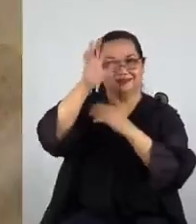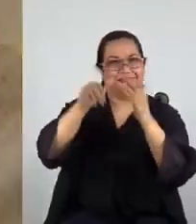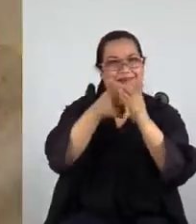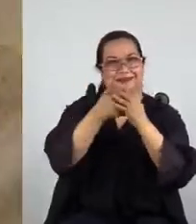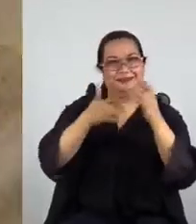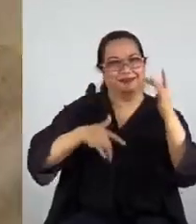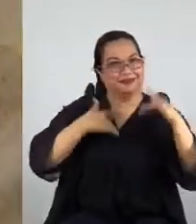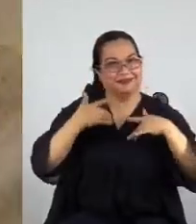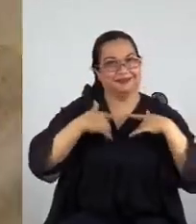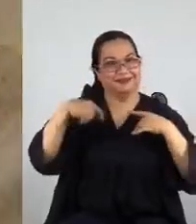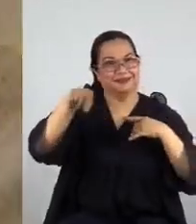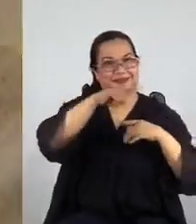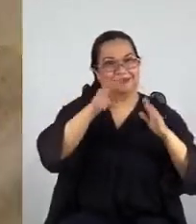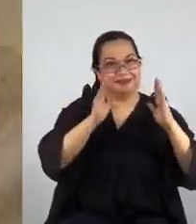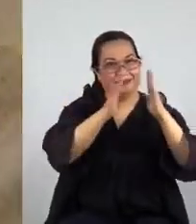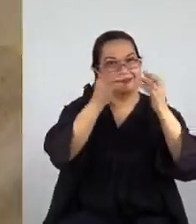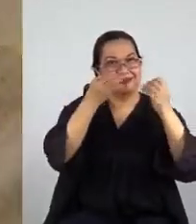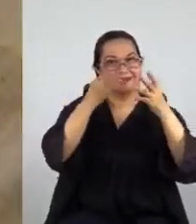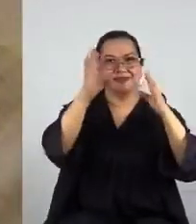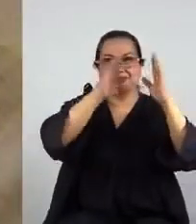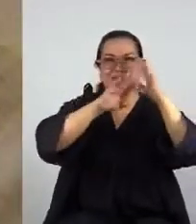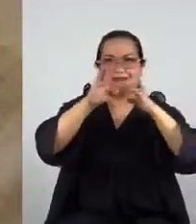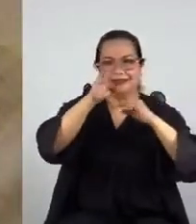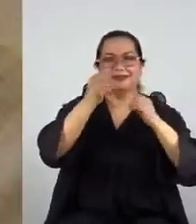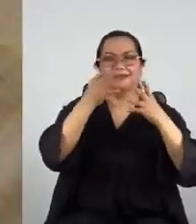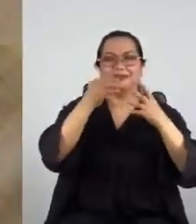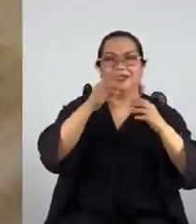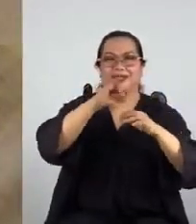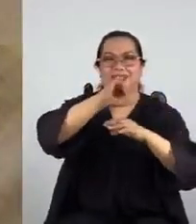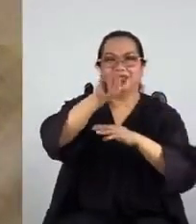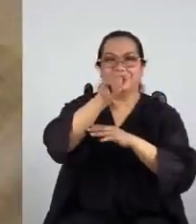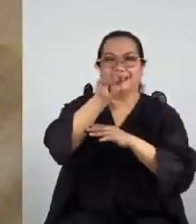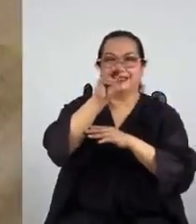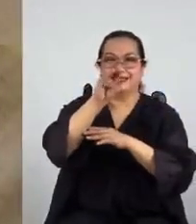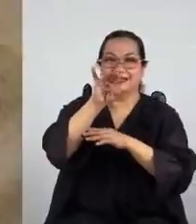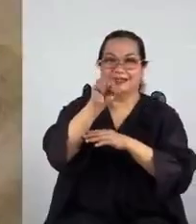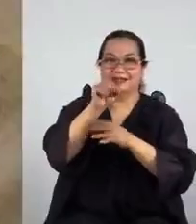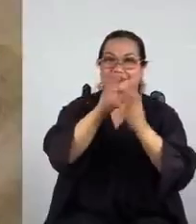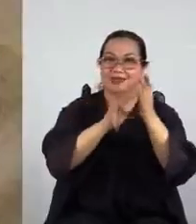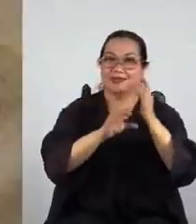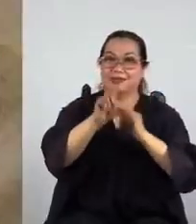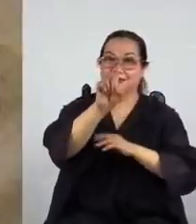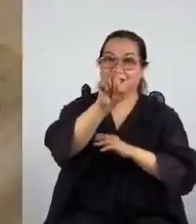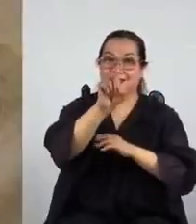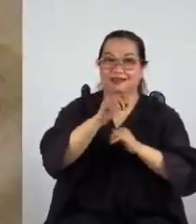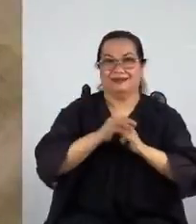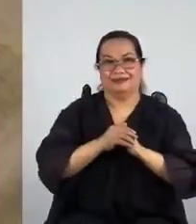joy when we face trials of many kinds. James chapter 1.